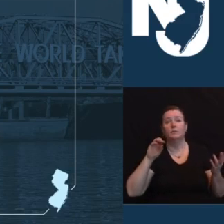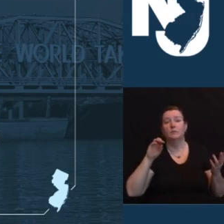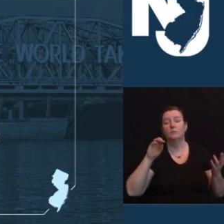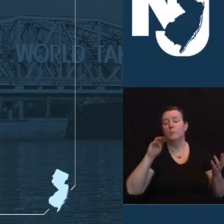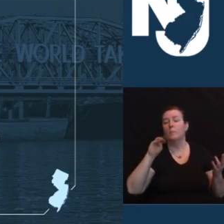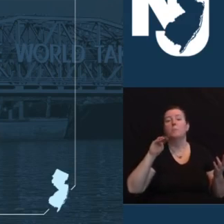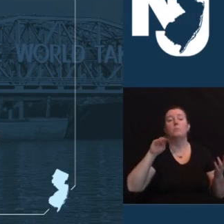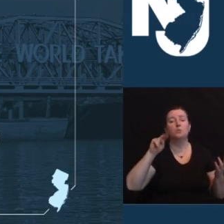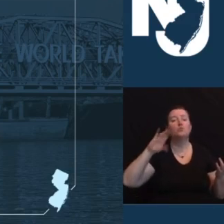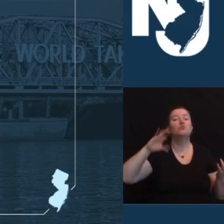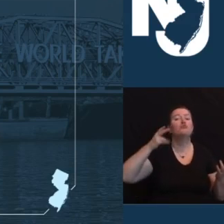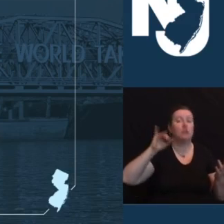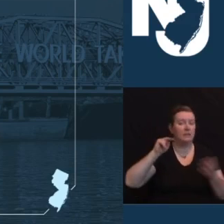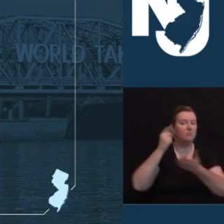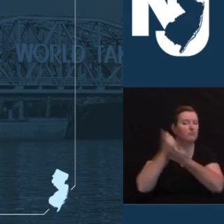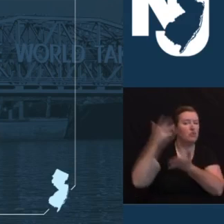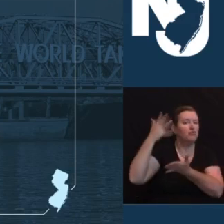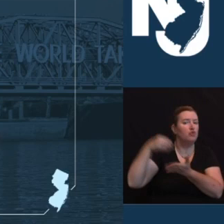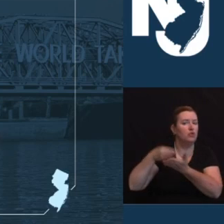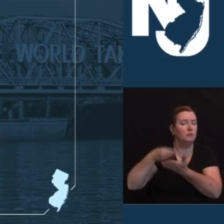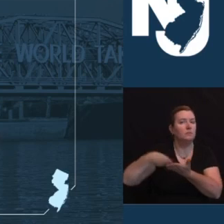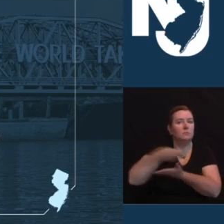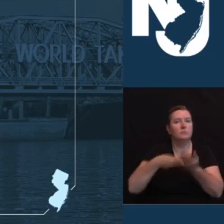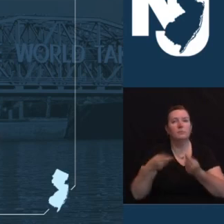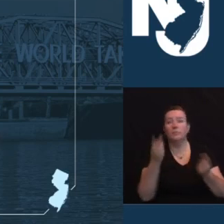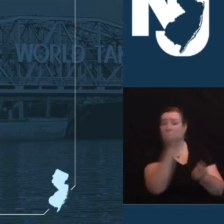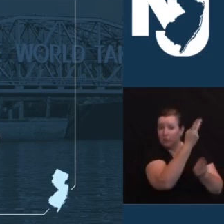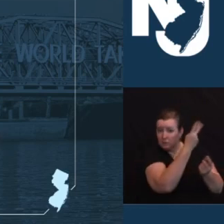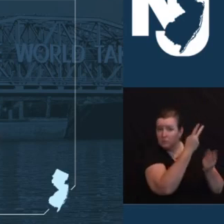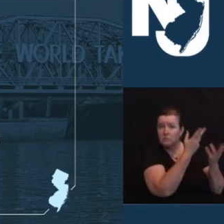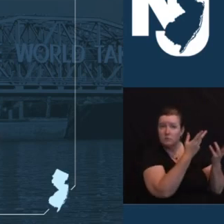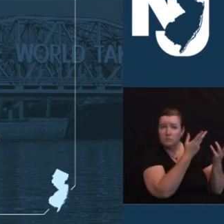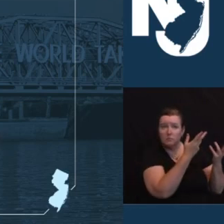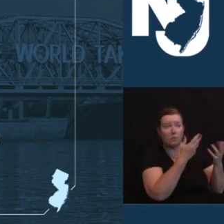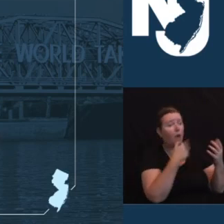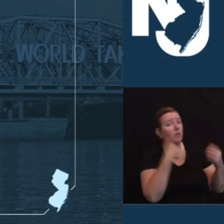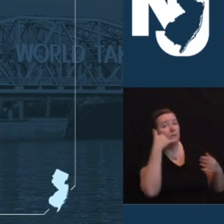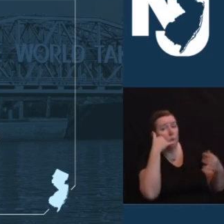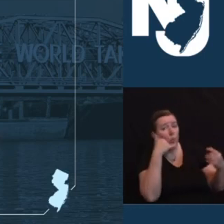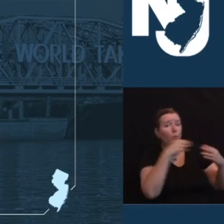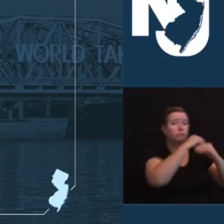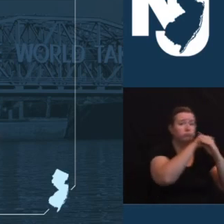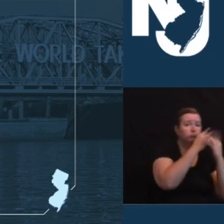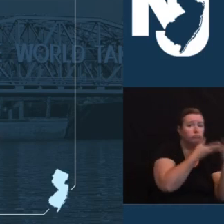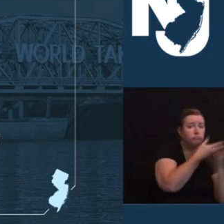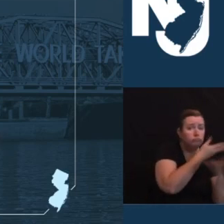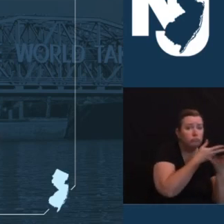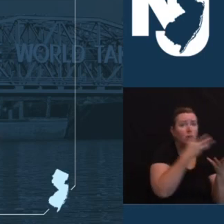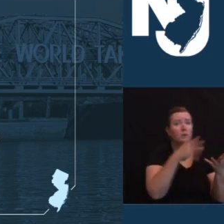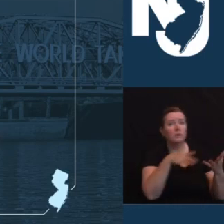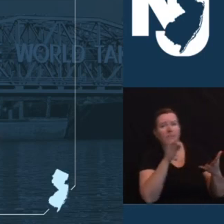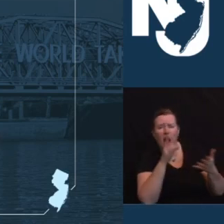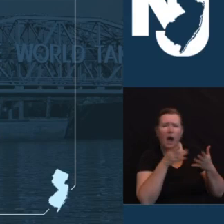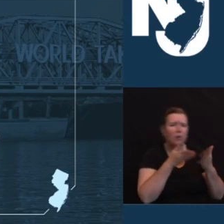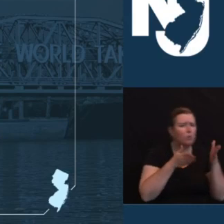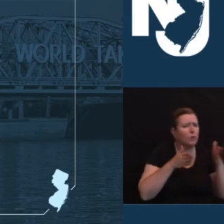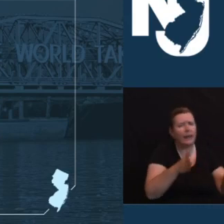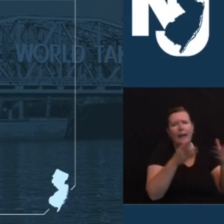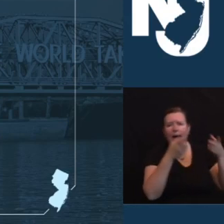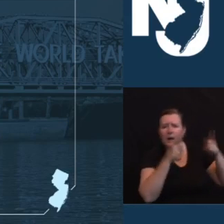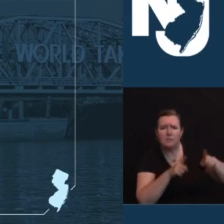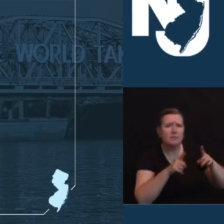Steve Mnuchin and I exchanged notes. They were at least in the room on the phone trying to find common ground, and that is the spirit of compromise. Not perfect,